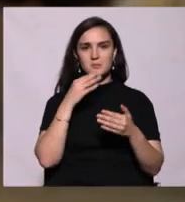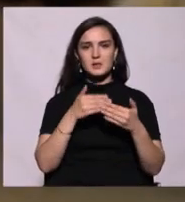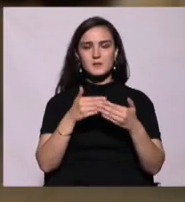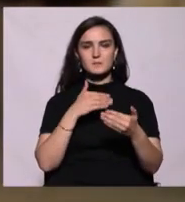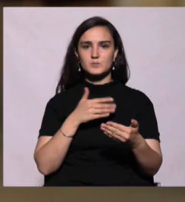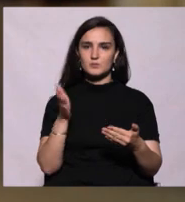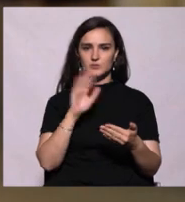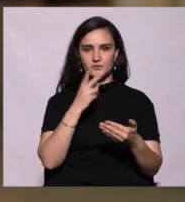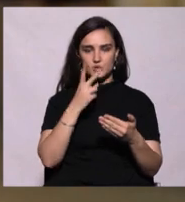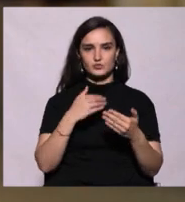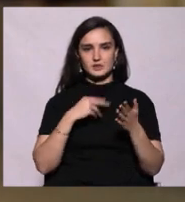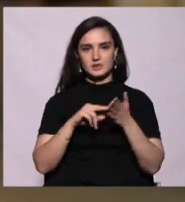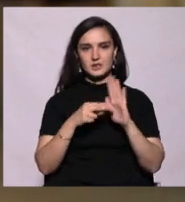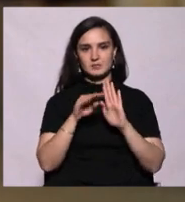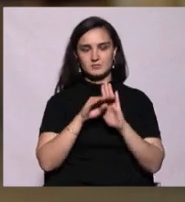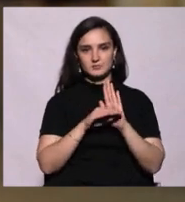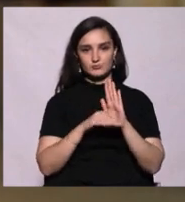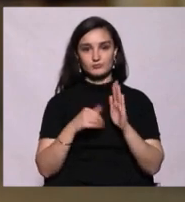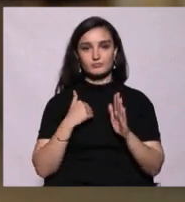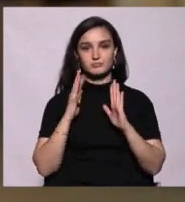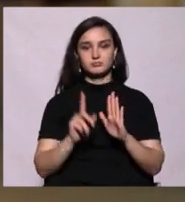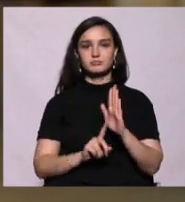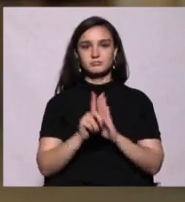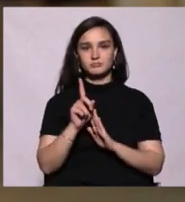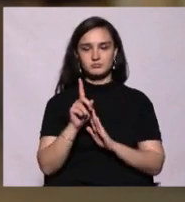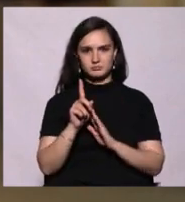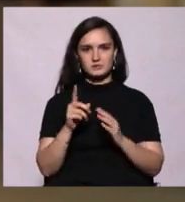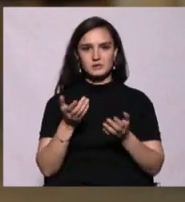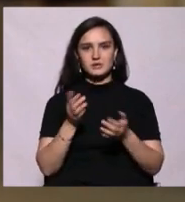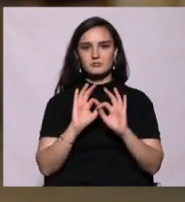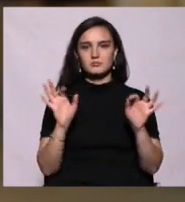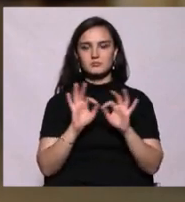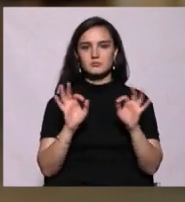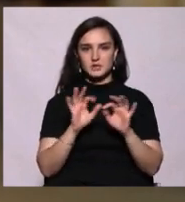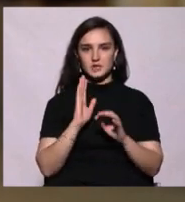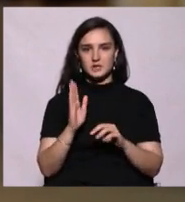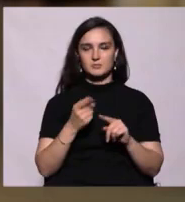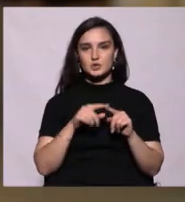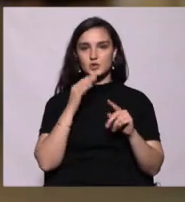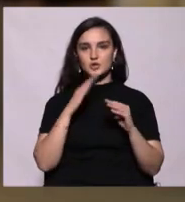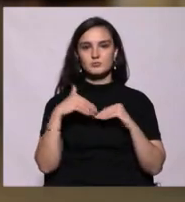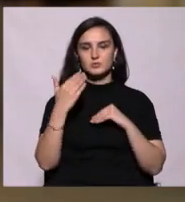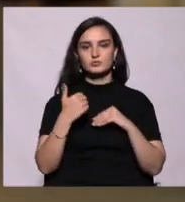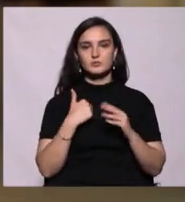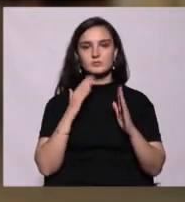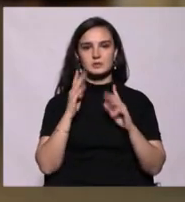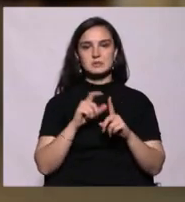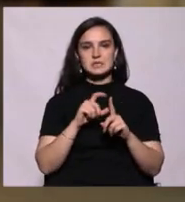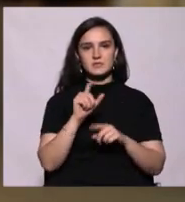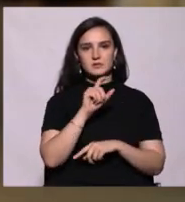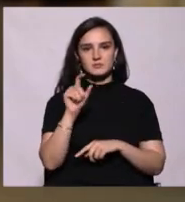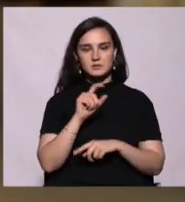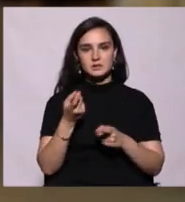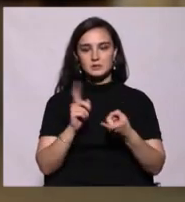that, let's look at our agenda. We are going to start with a brief introduction as always. After that, we will have